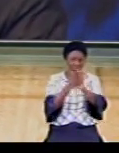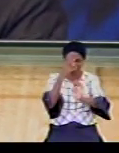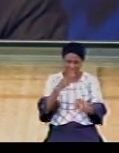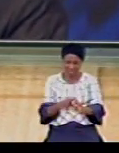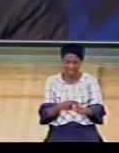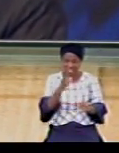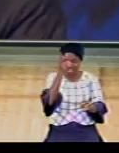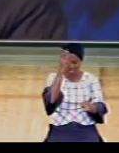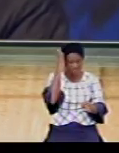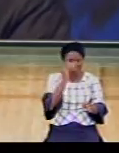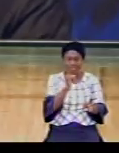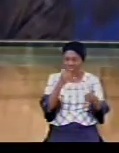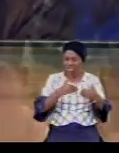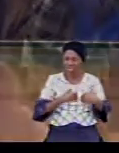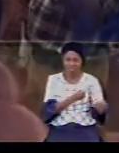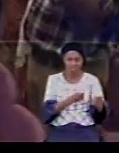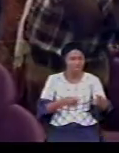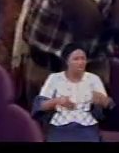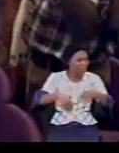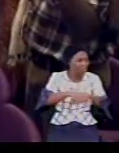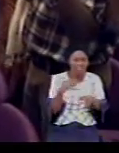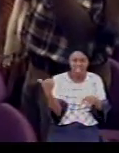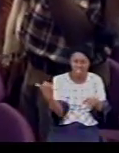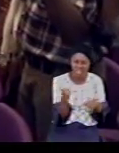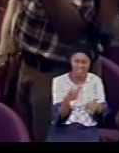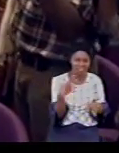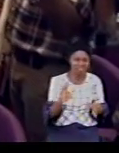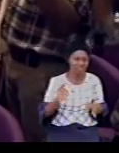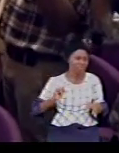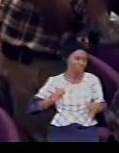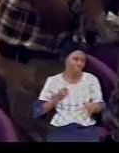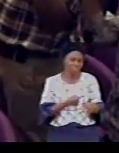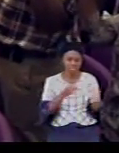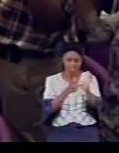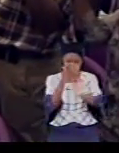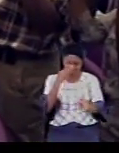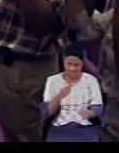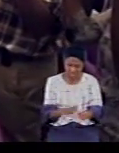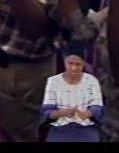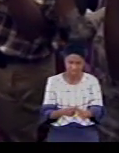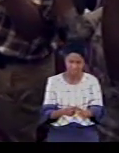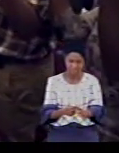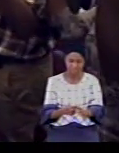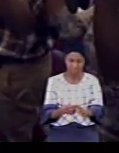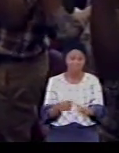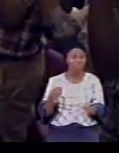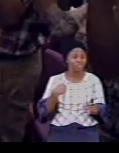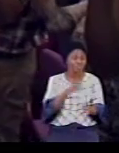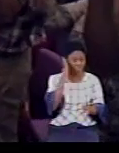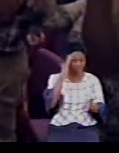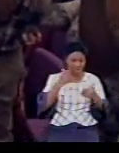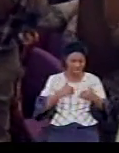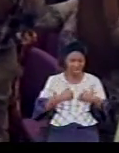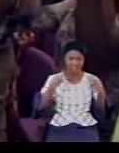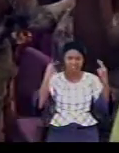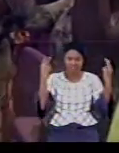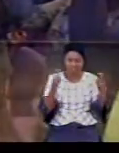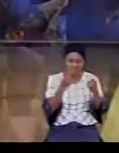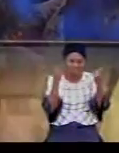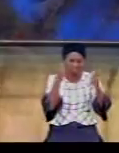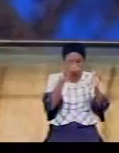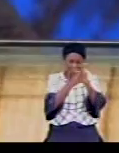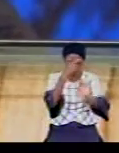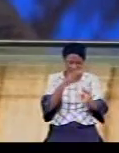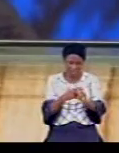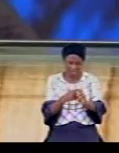dominion over any of us. In the secret and the public, we will have the victory. Over